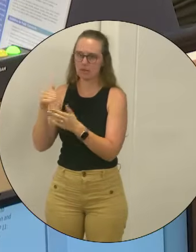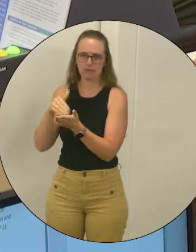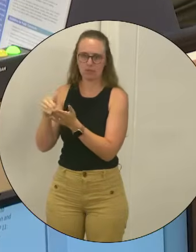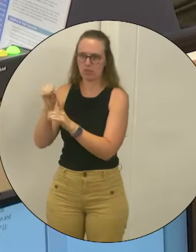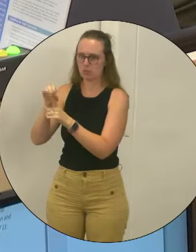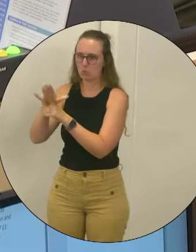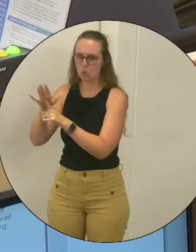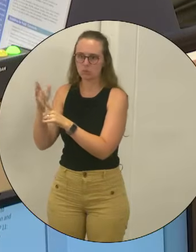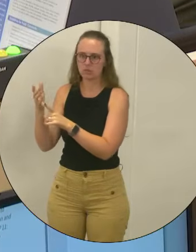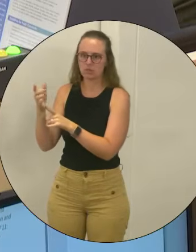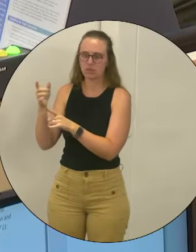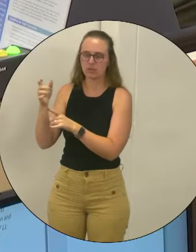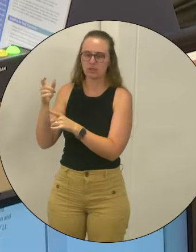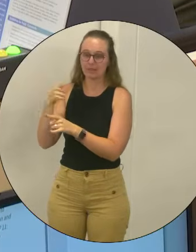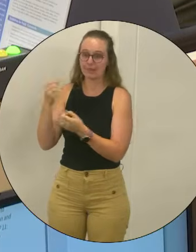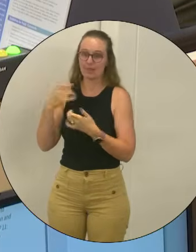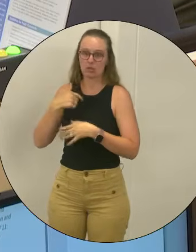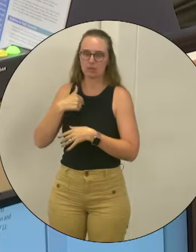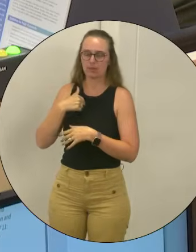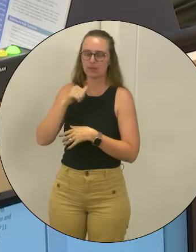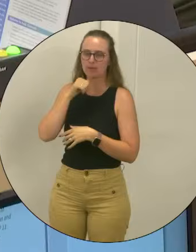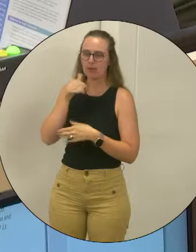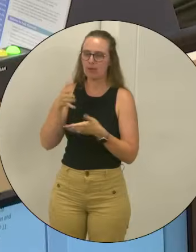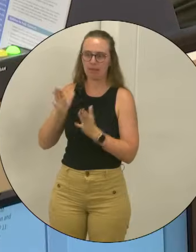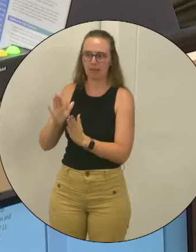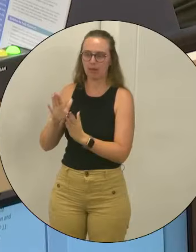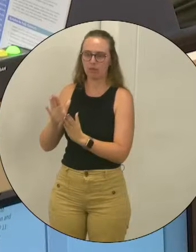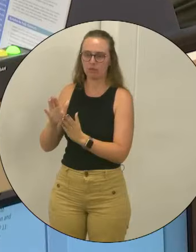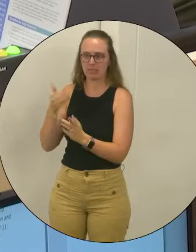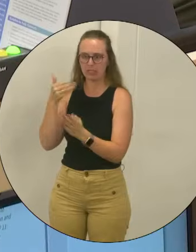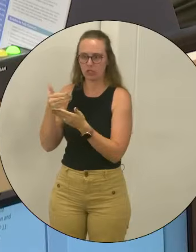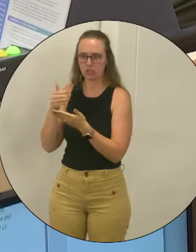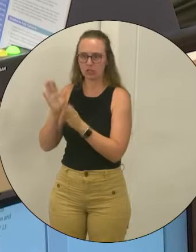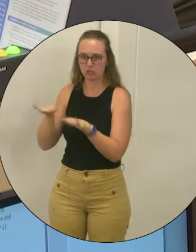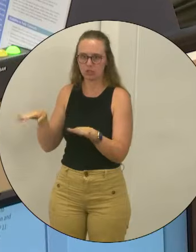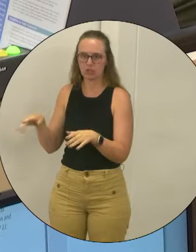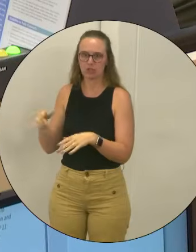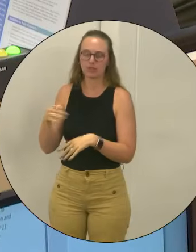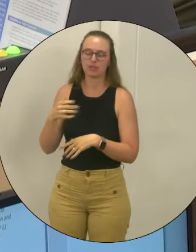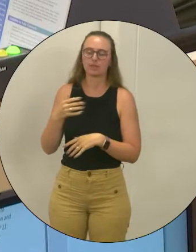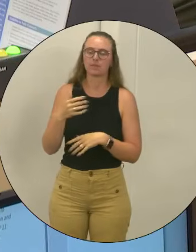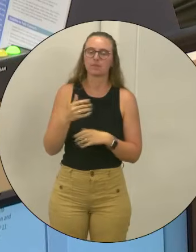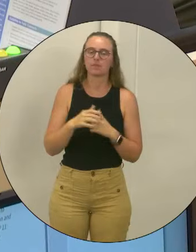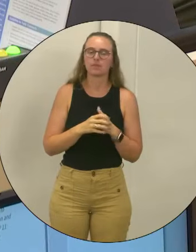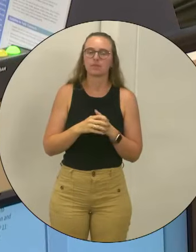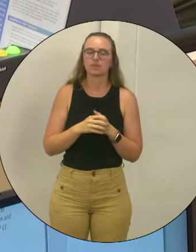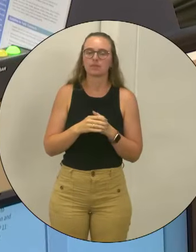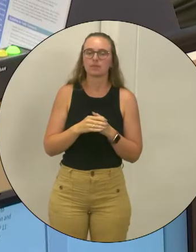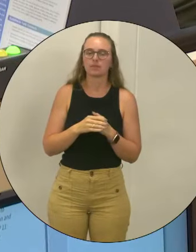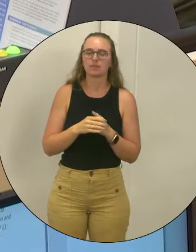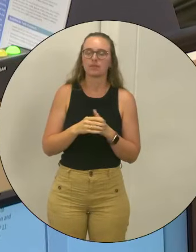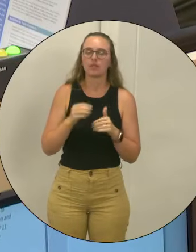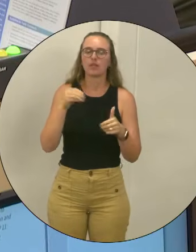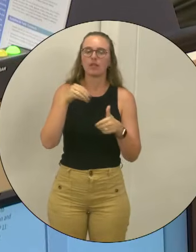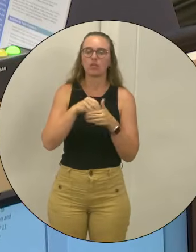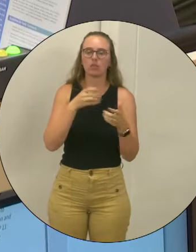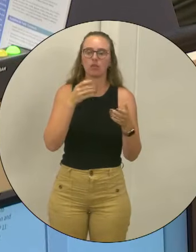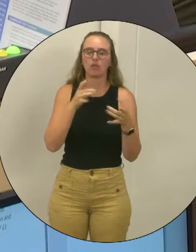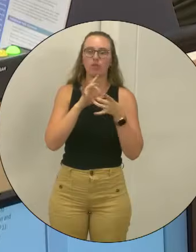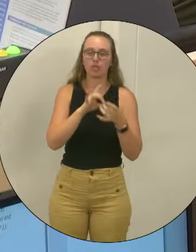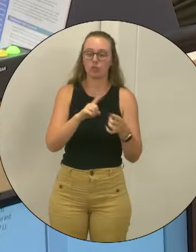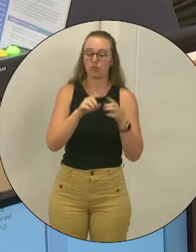some people that terrify me, that should not be allowed around children. But okay, I digress. In regards to